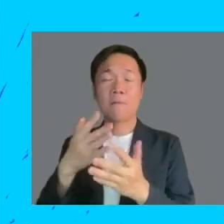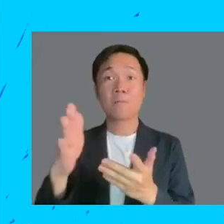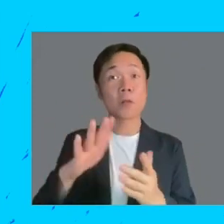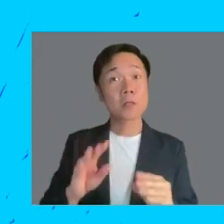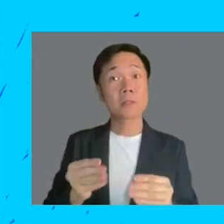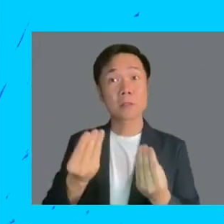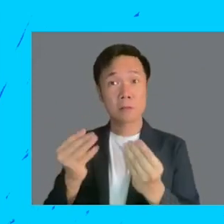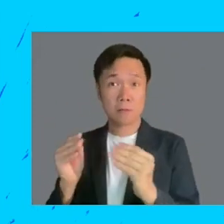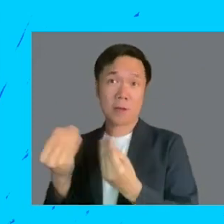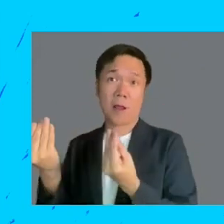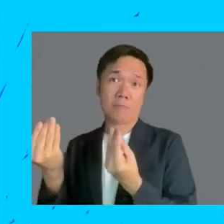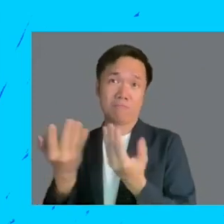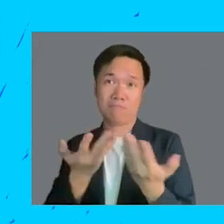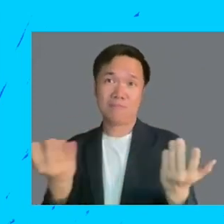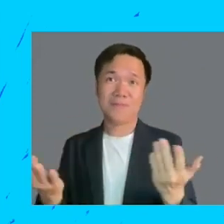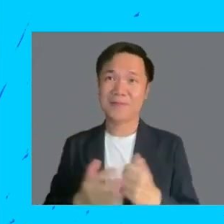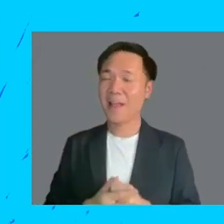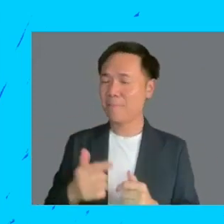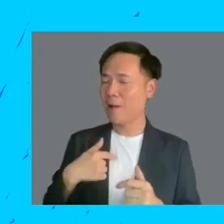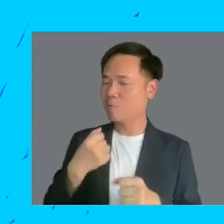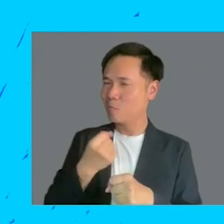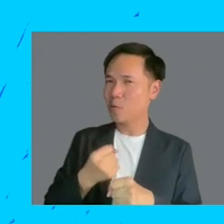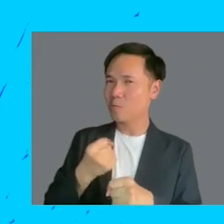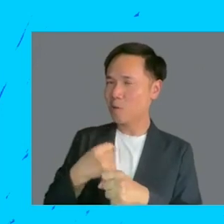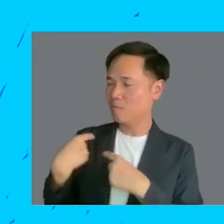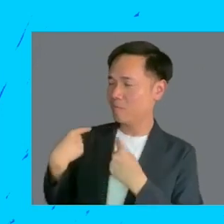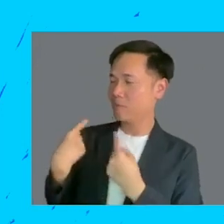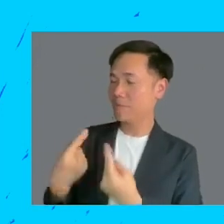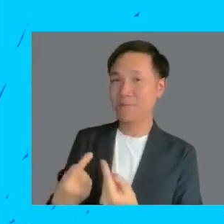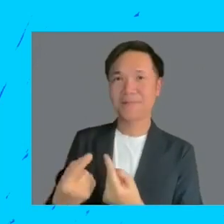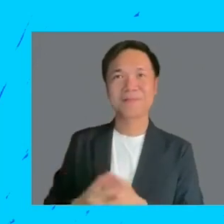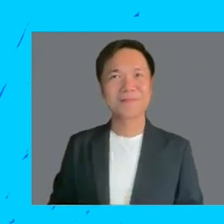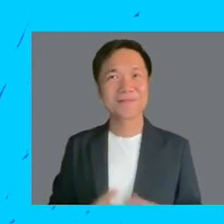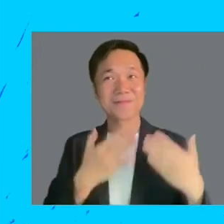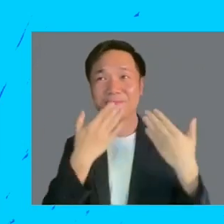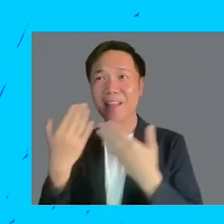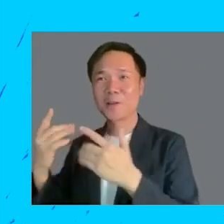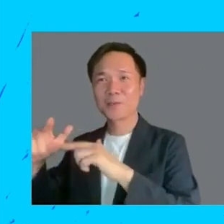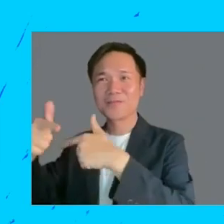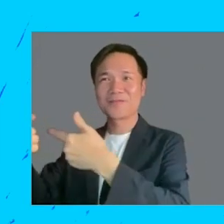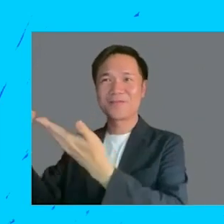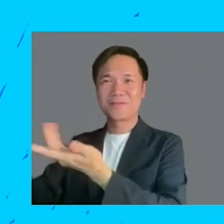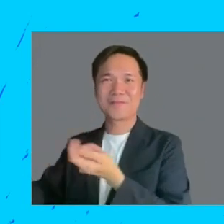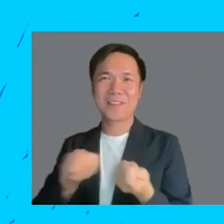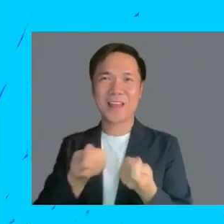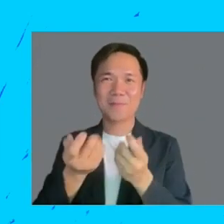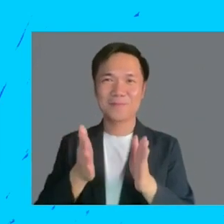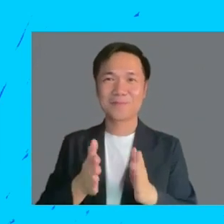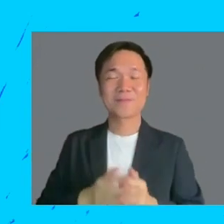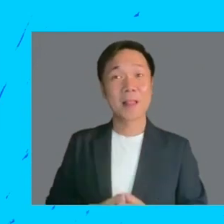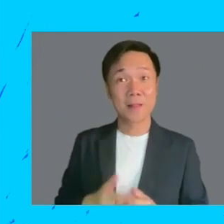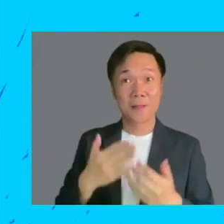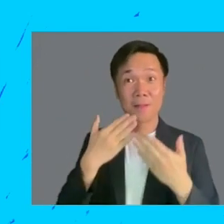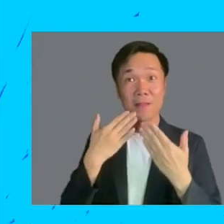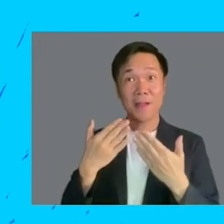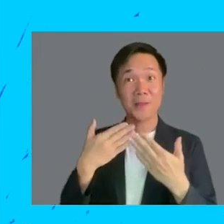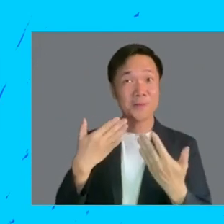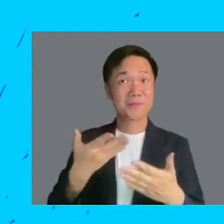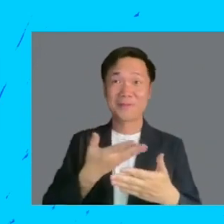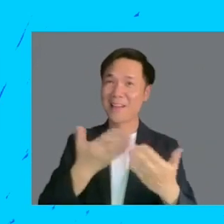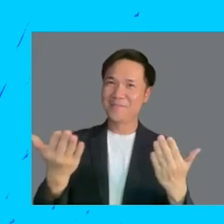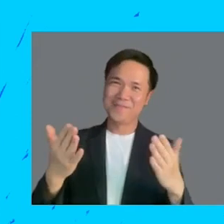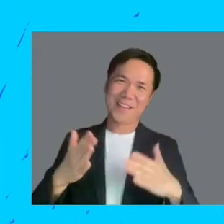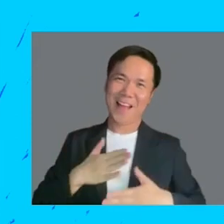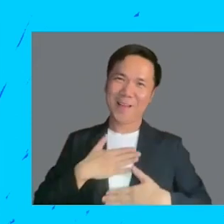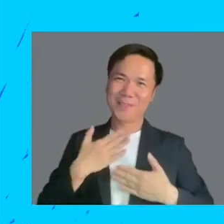women. Thank you. Back to you, Ngosa. Thank you so much for that amazing introduction, Deborah. We're so happy to have you, and